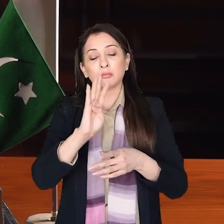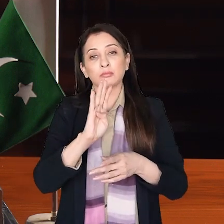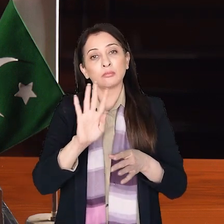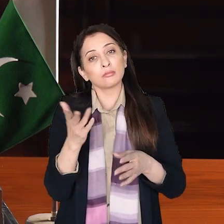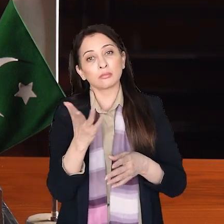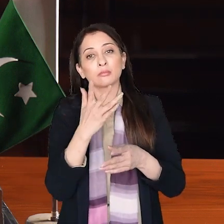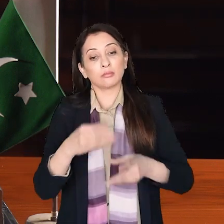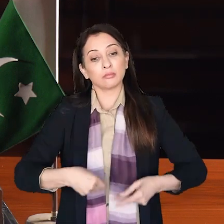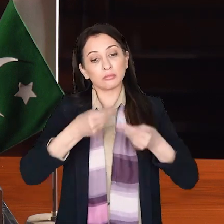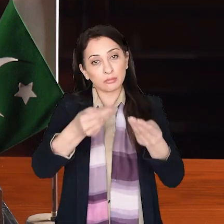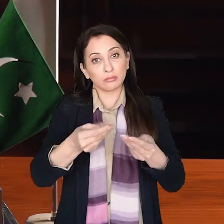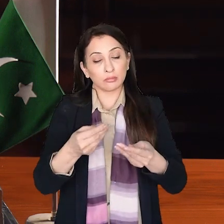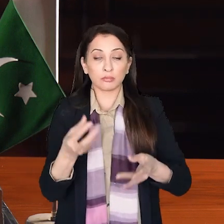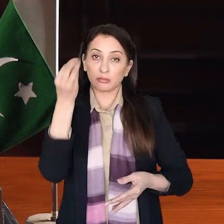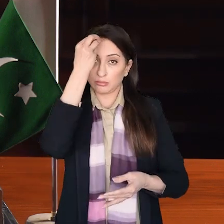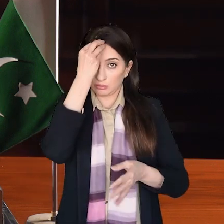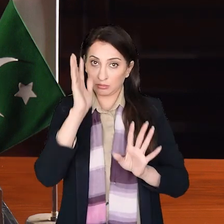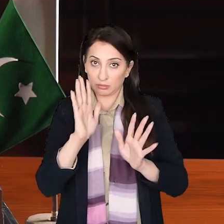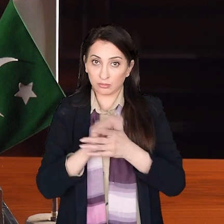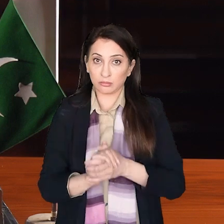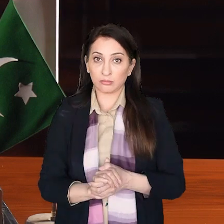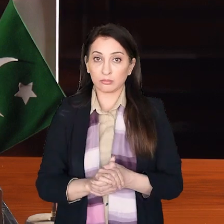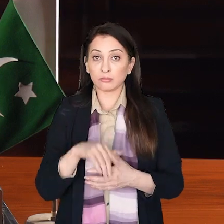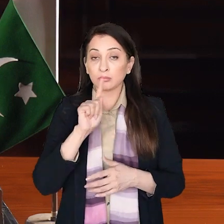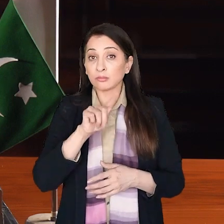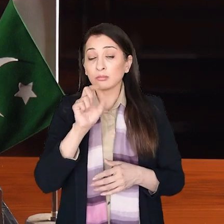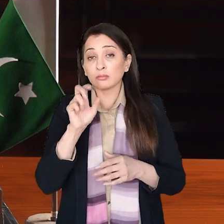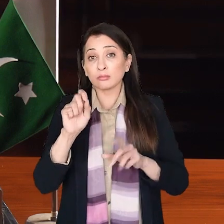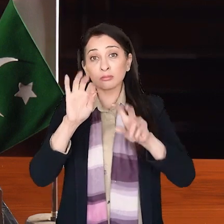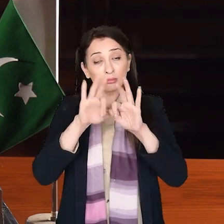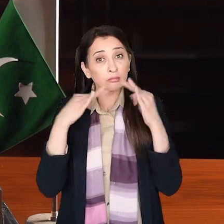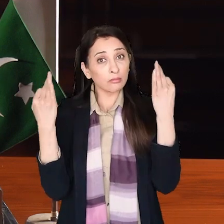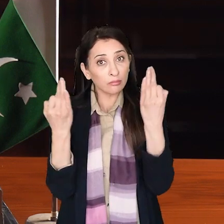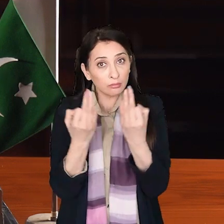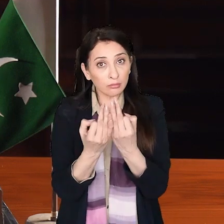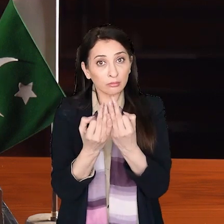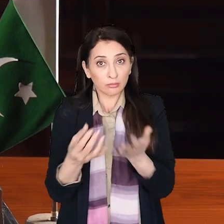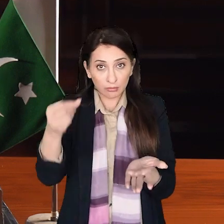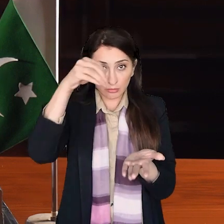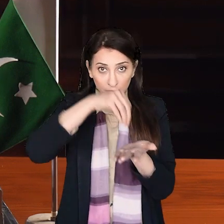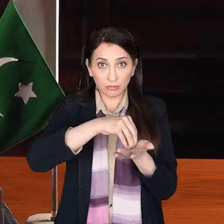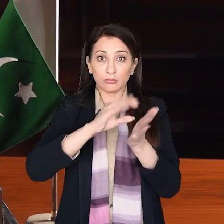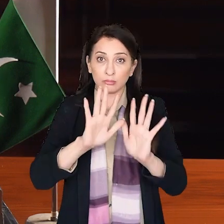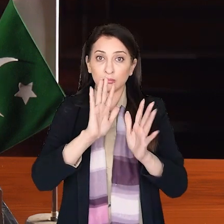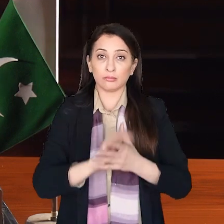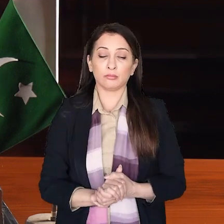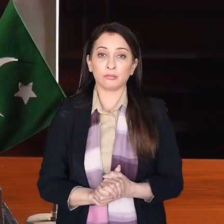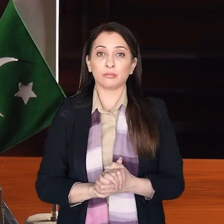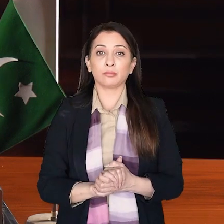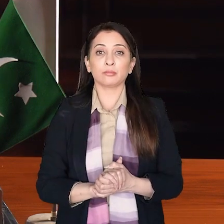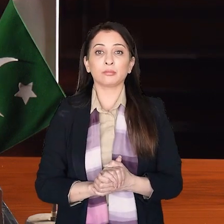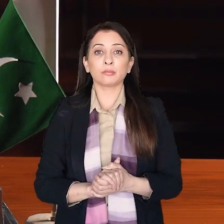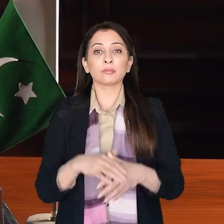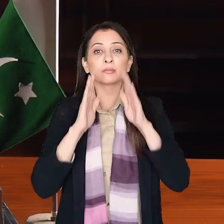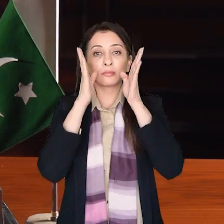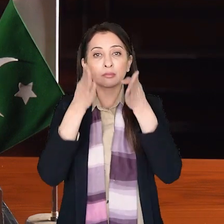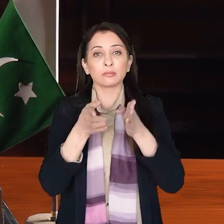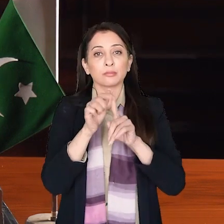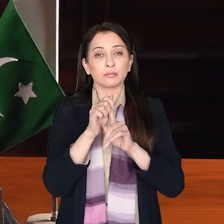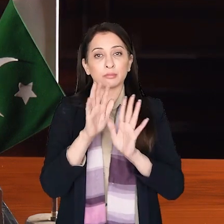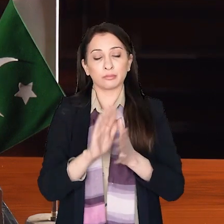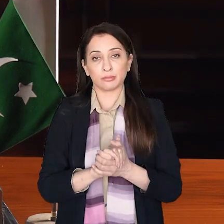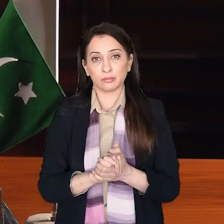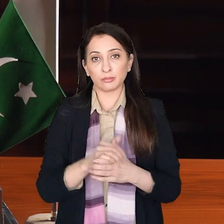jobs, because it's not 100 people you're hiring, it's 100 families that are thriving because of you. So we need to